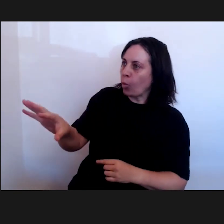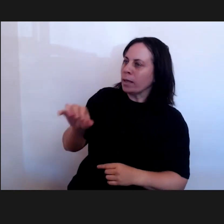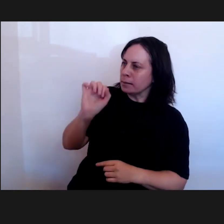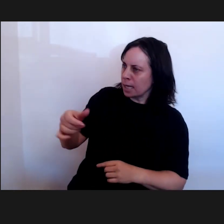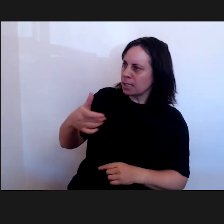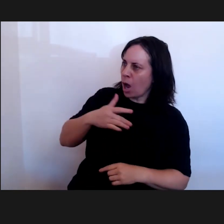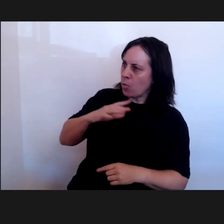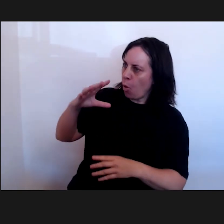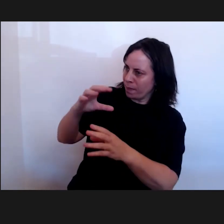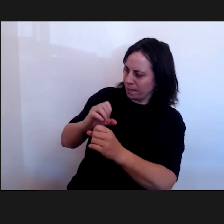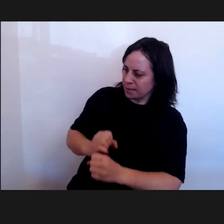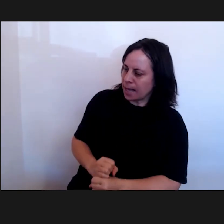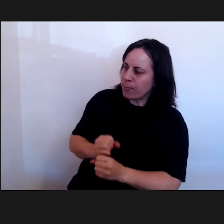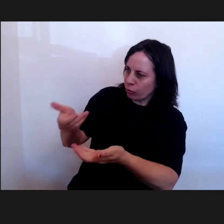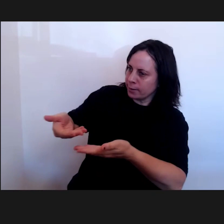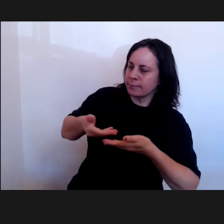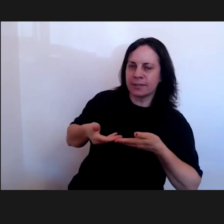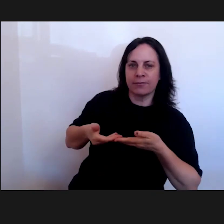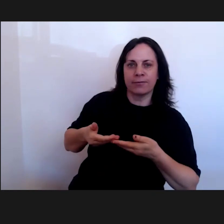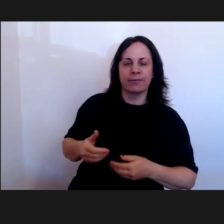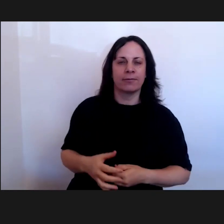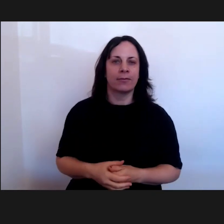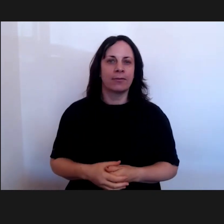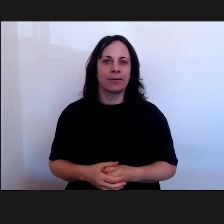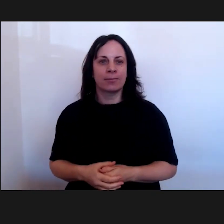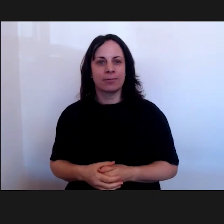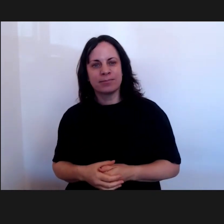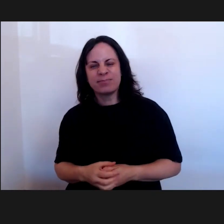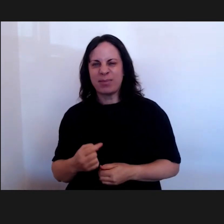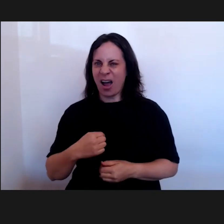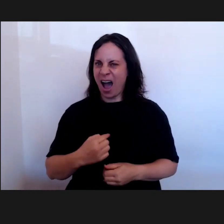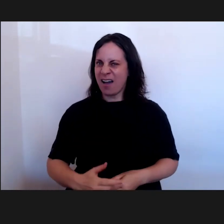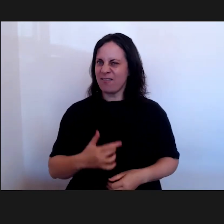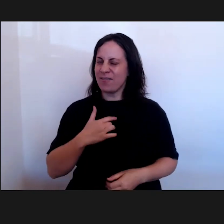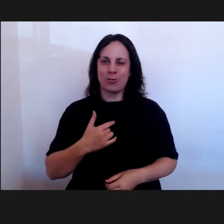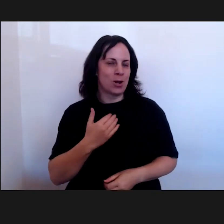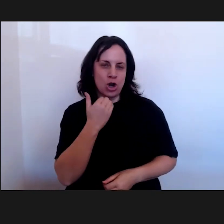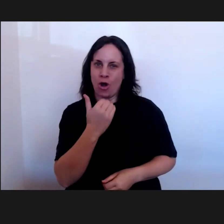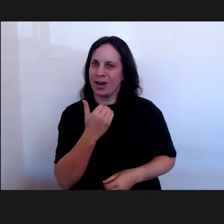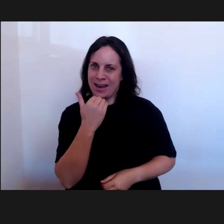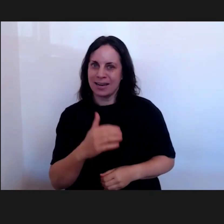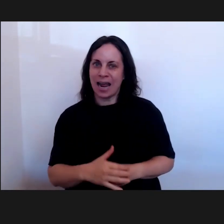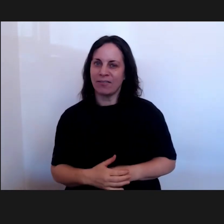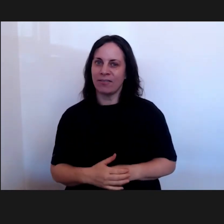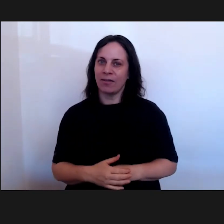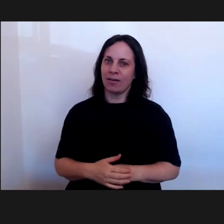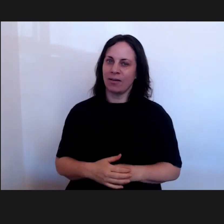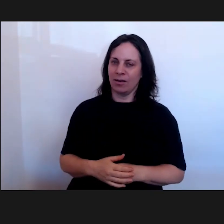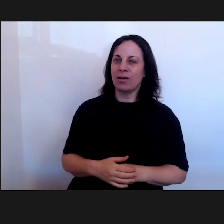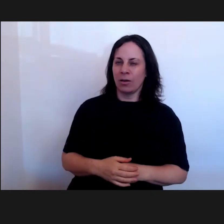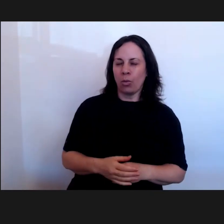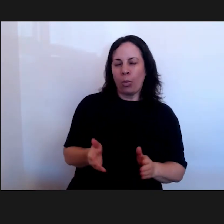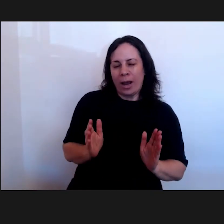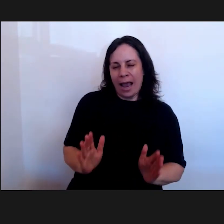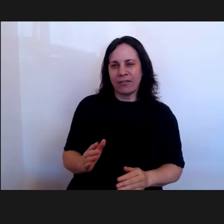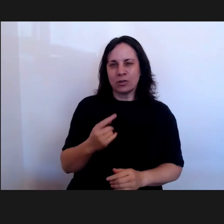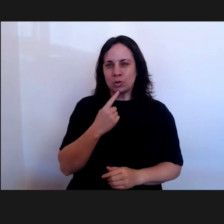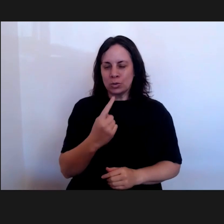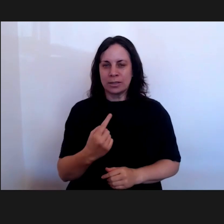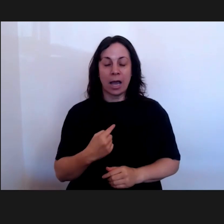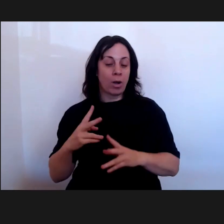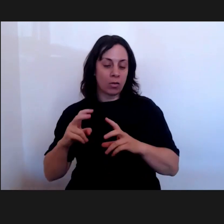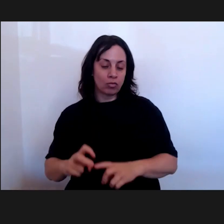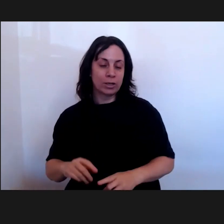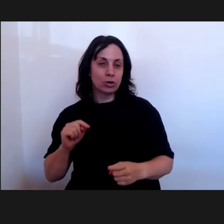a summary of the findings. But I think that's not enough. I think we do have to go a little bit further and say research is important, but for